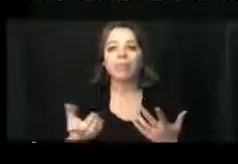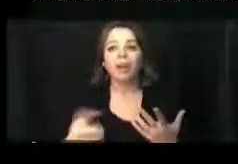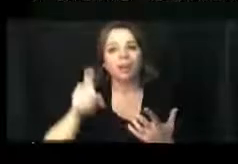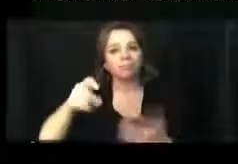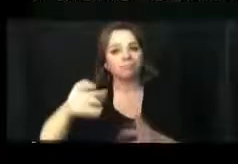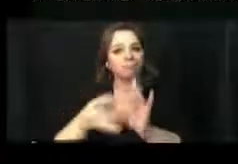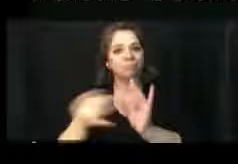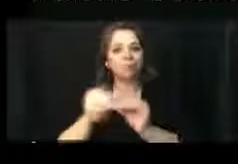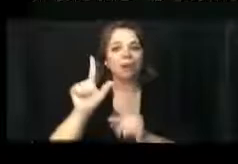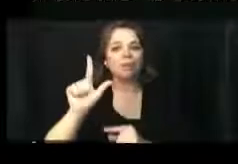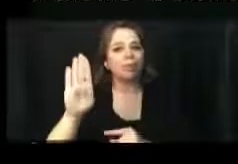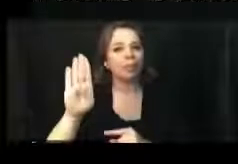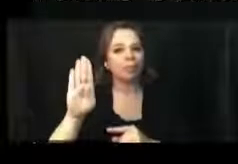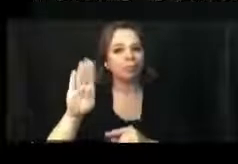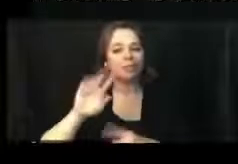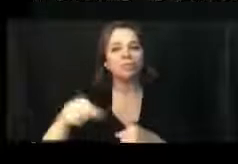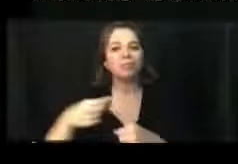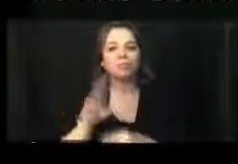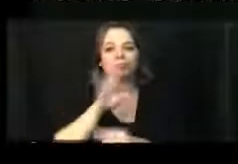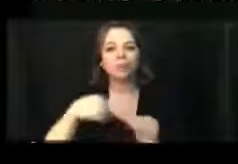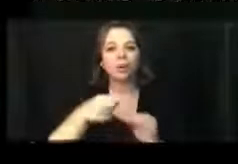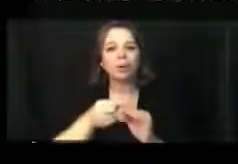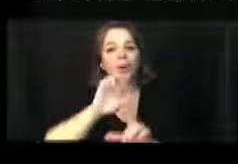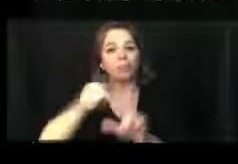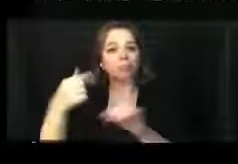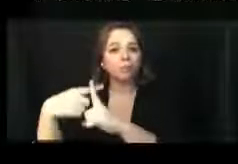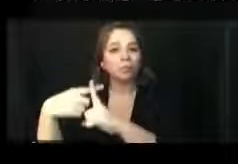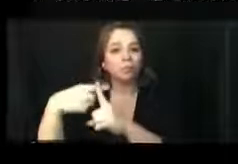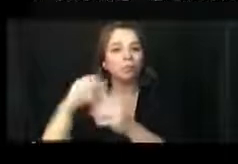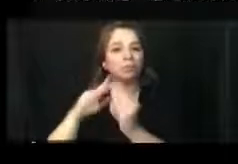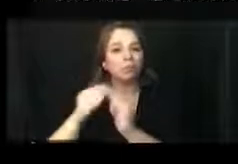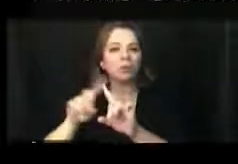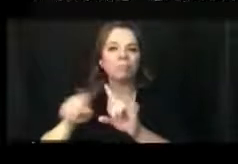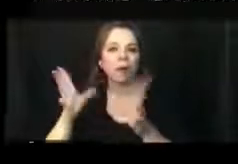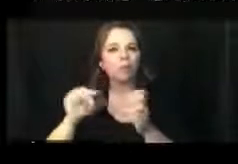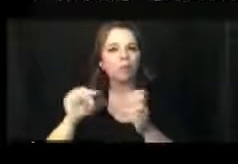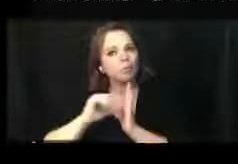when talking about LA County's LGBTQ plus community, but I wanted to bring attention to it